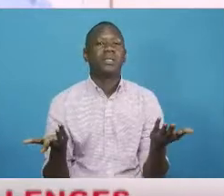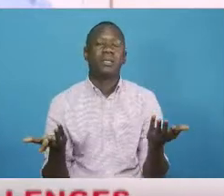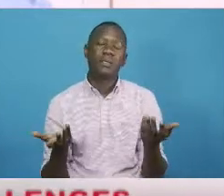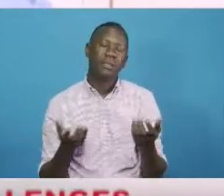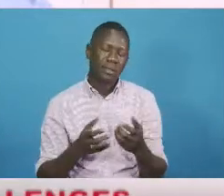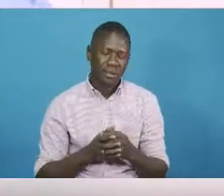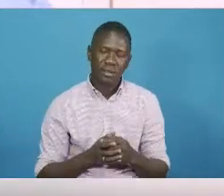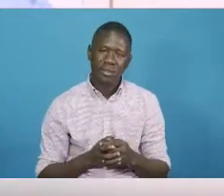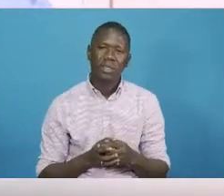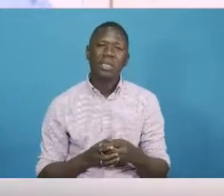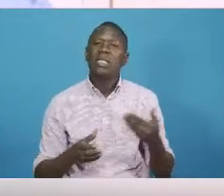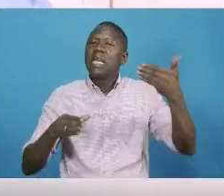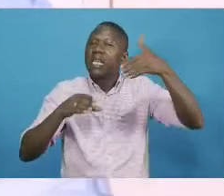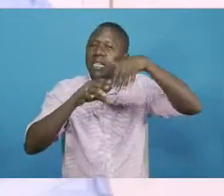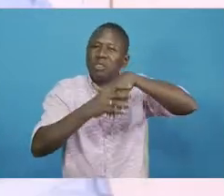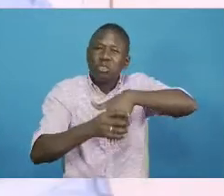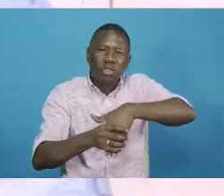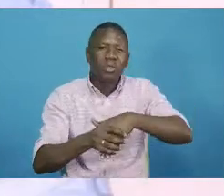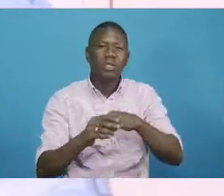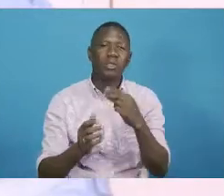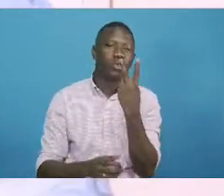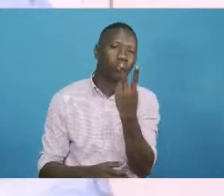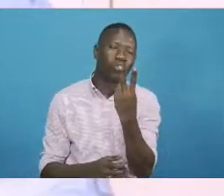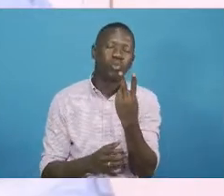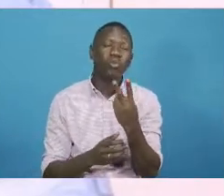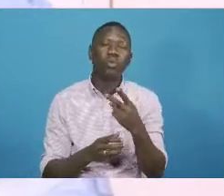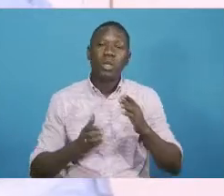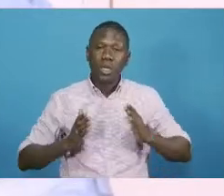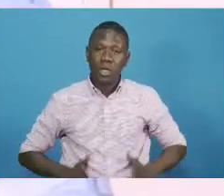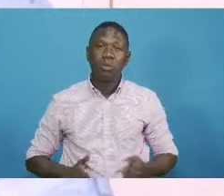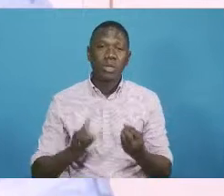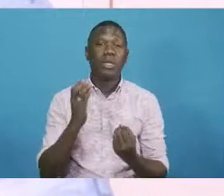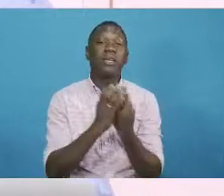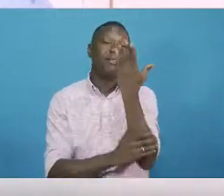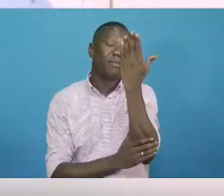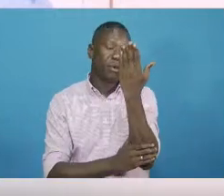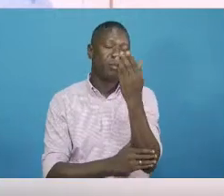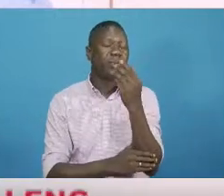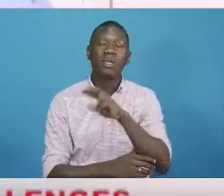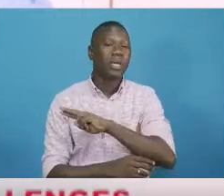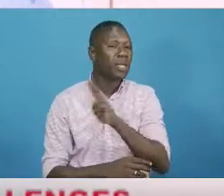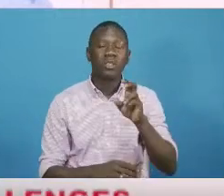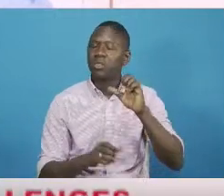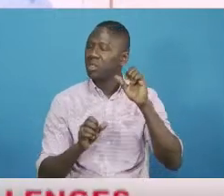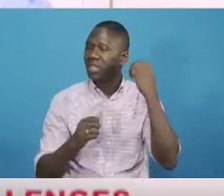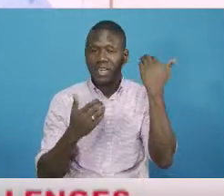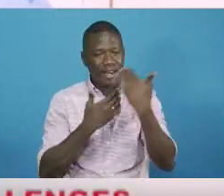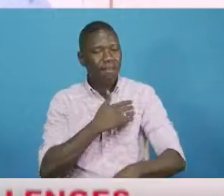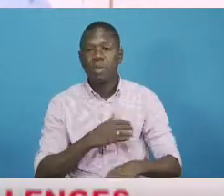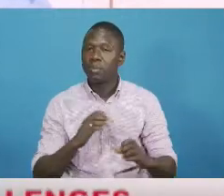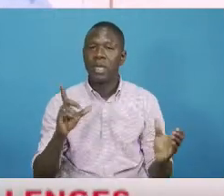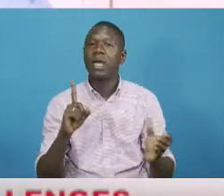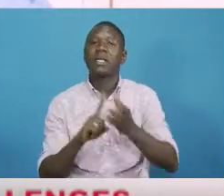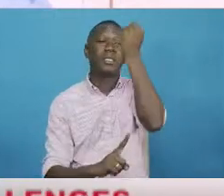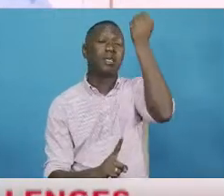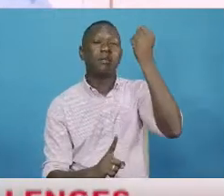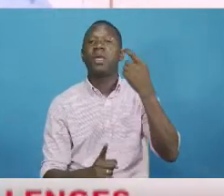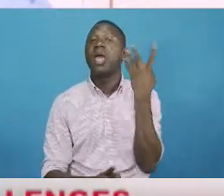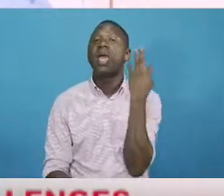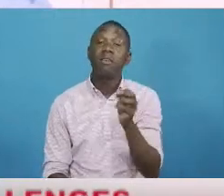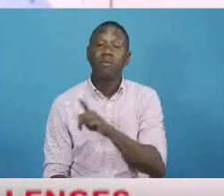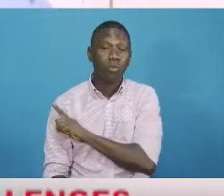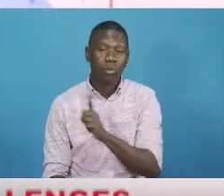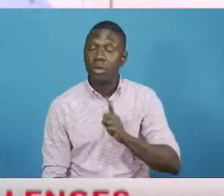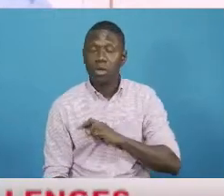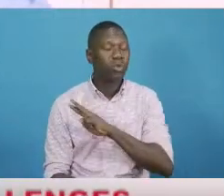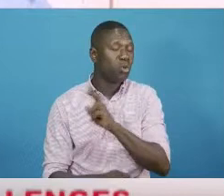Intertwining the two, human development can never be achieved if we are